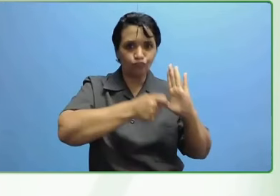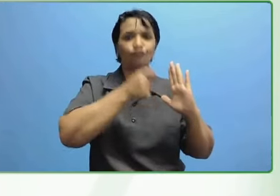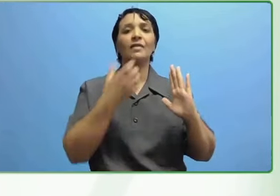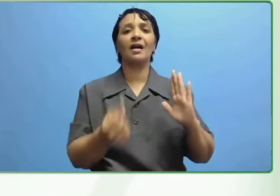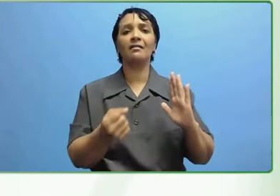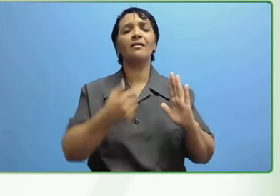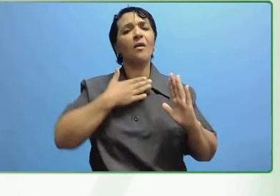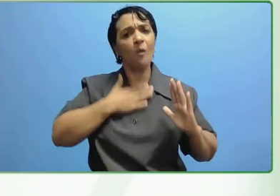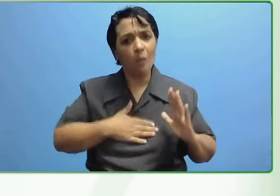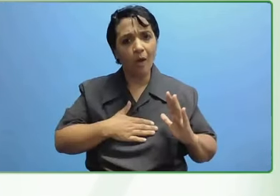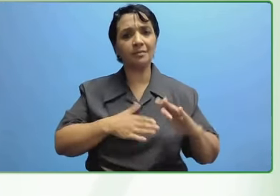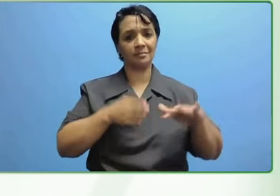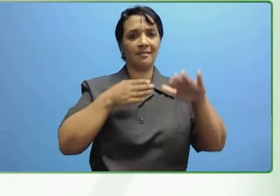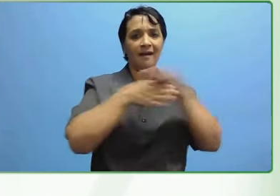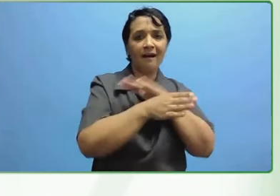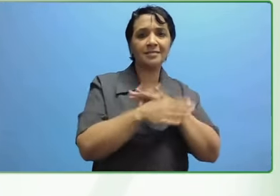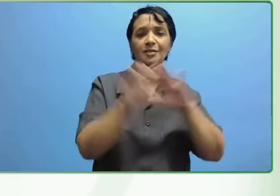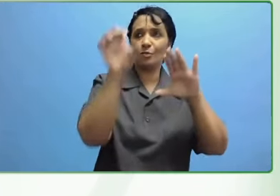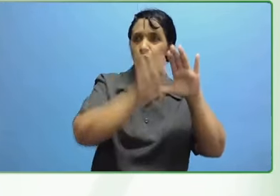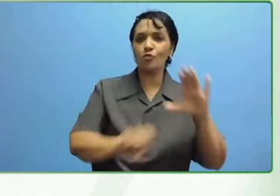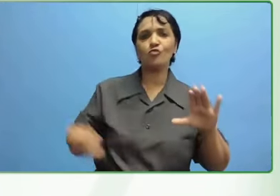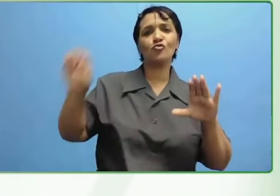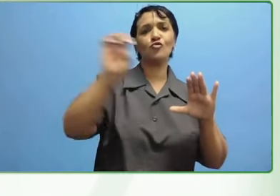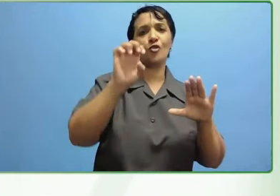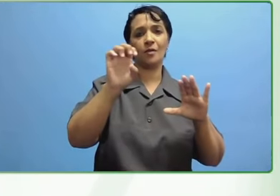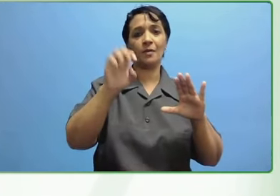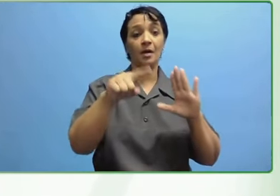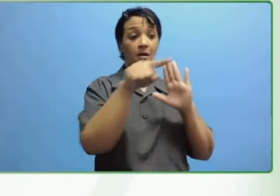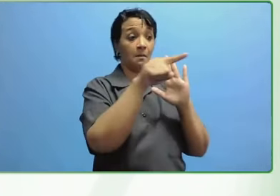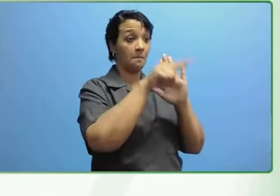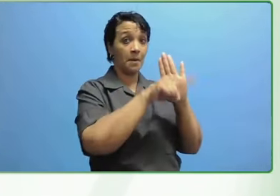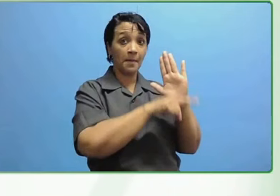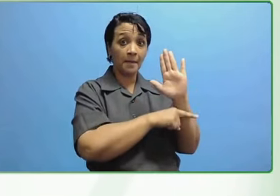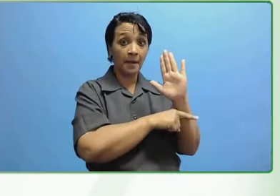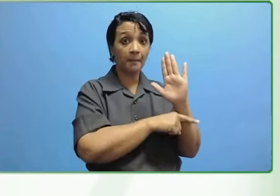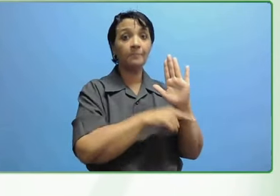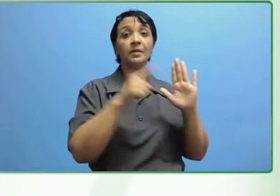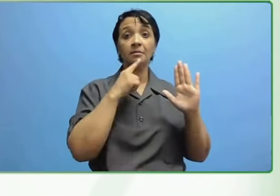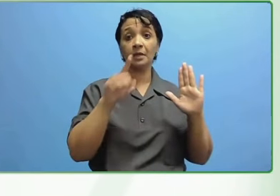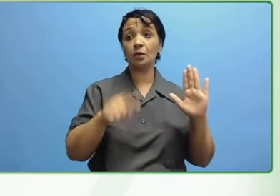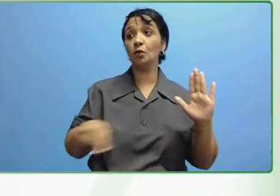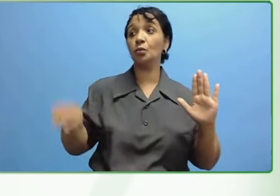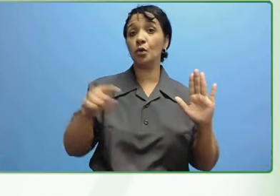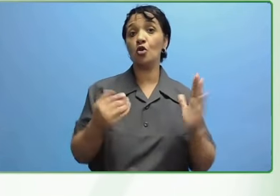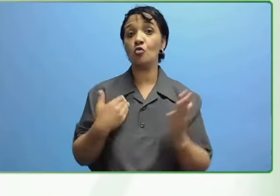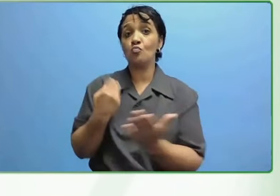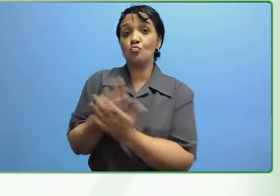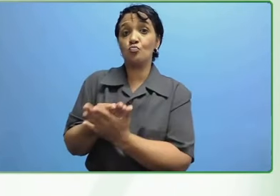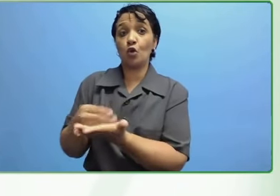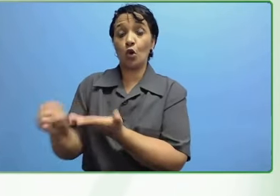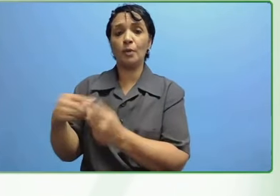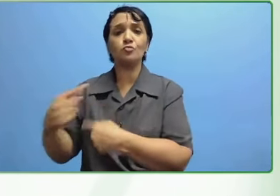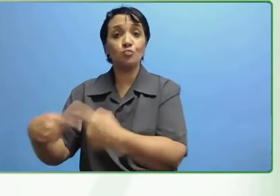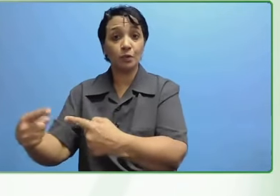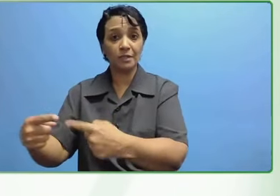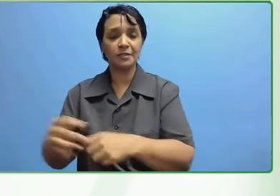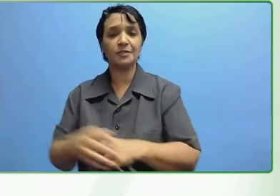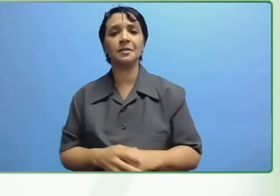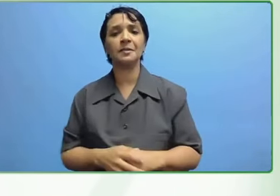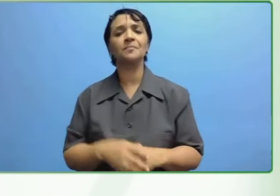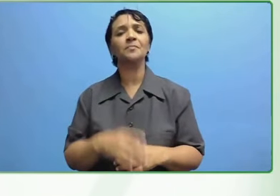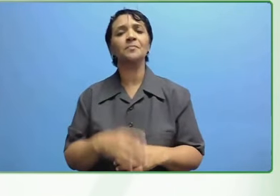an accessible Europe. These provisions are not applicable, I need to say, to procurement procedures. Just to finish,